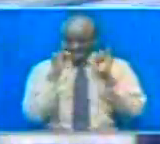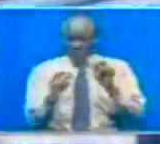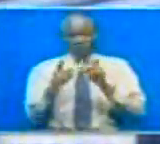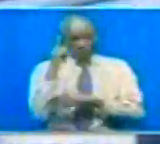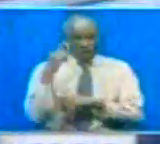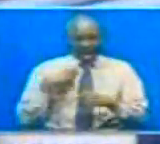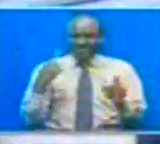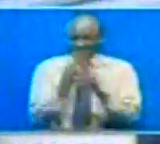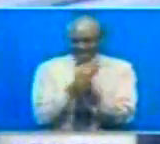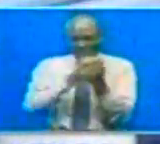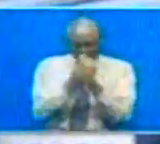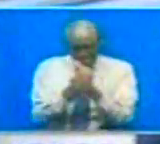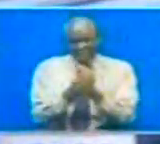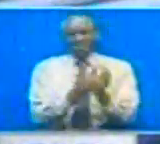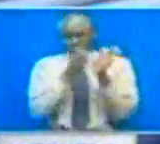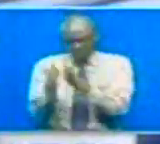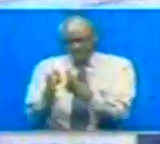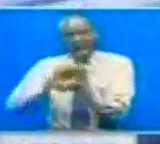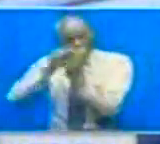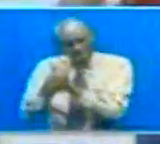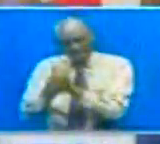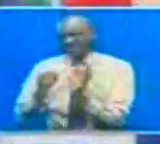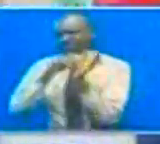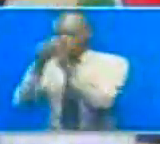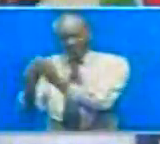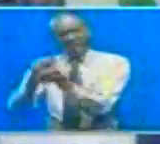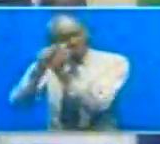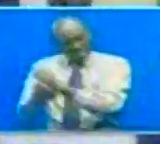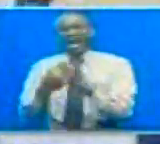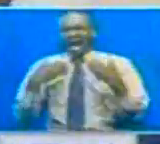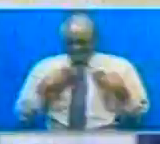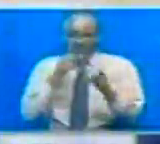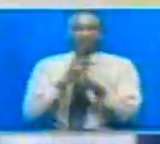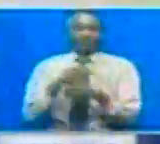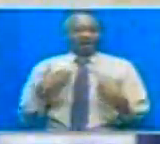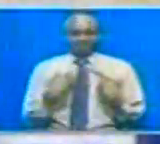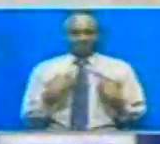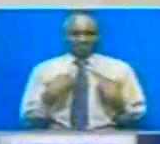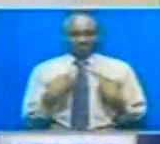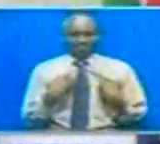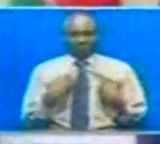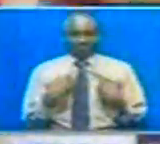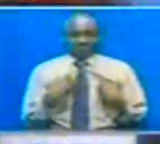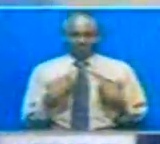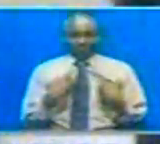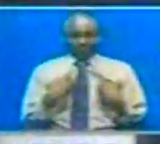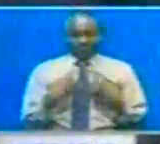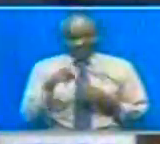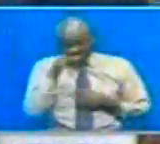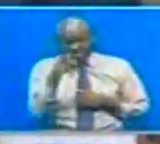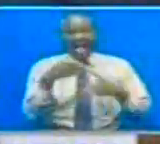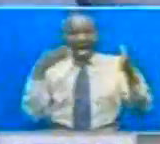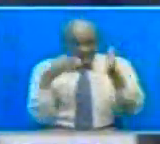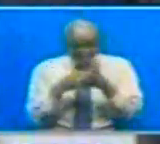through a series of amendments that settled some of the concerns raised by various stakeholders. Part of the